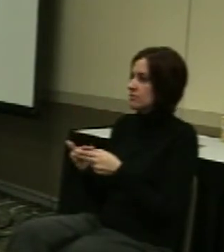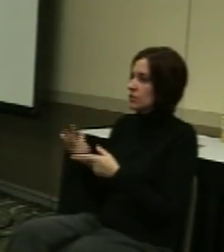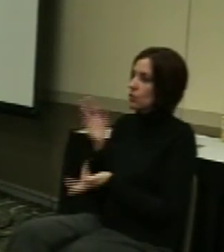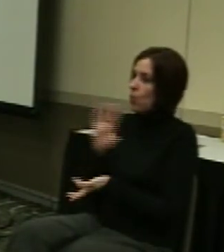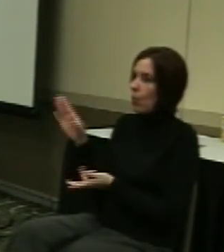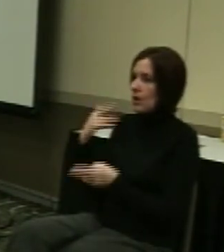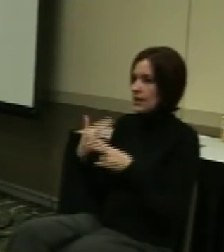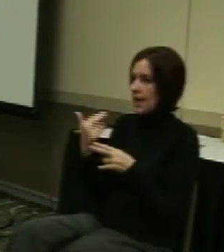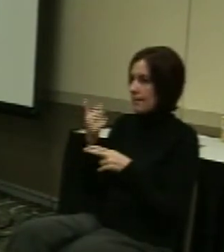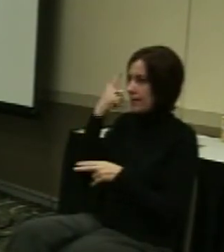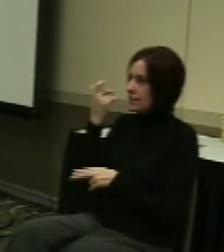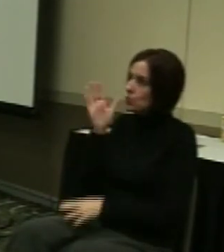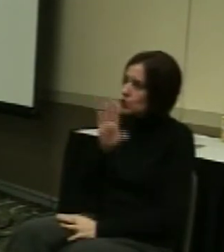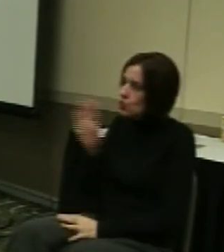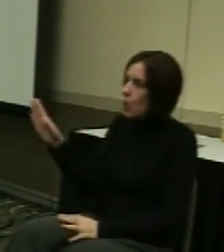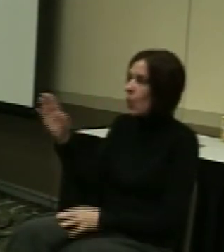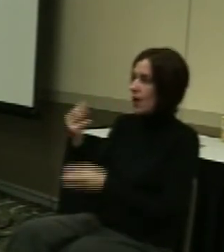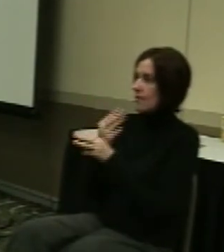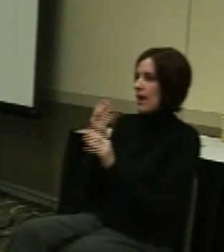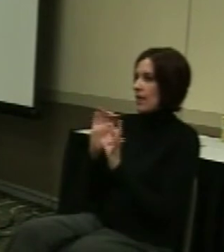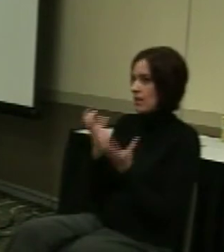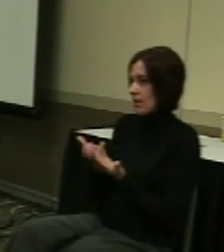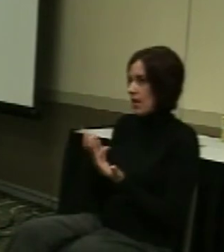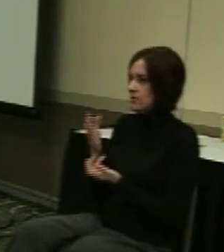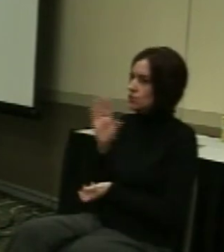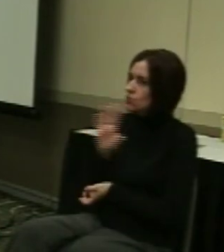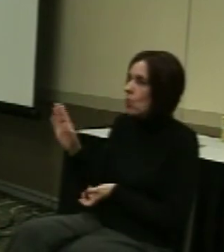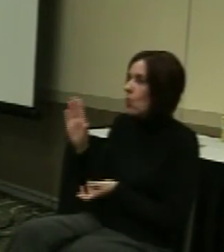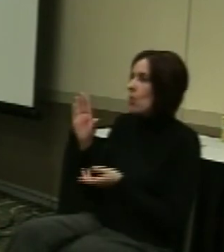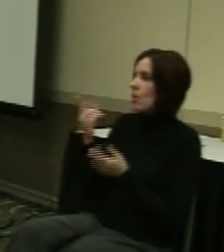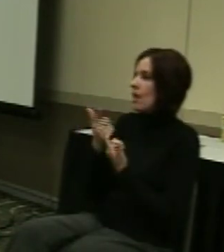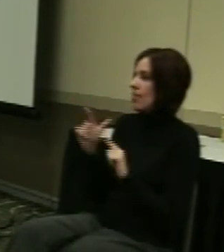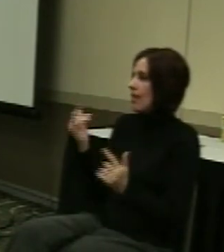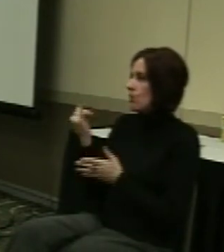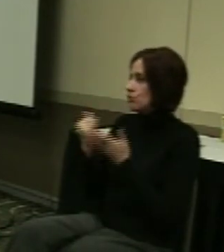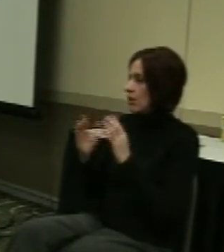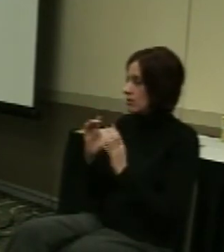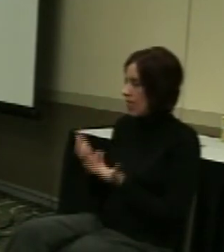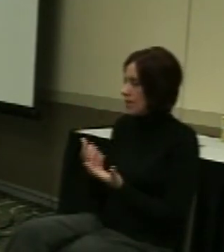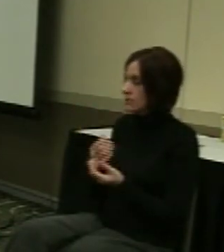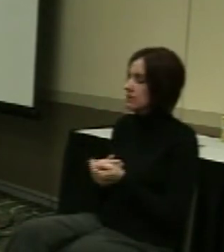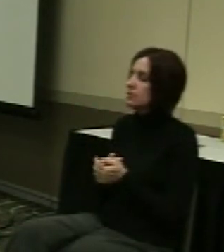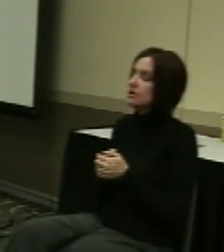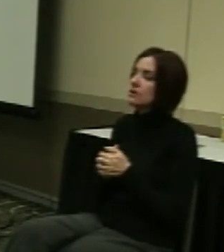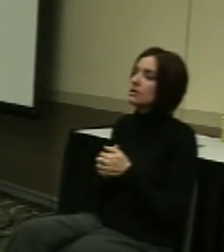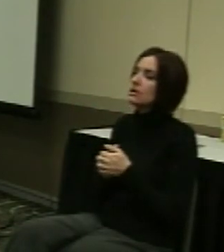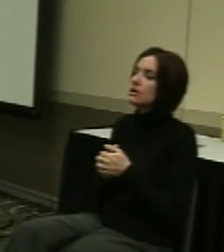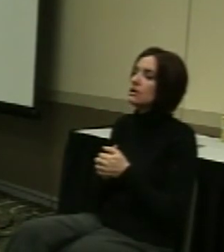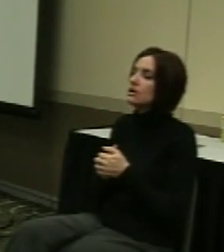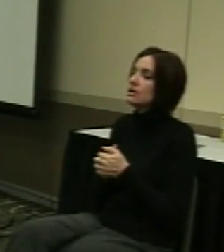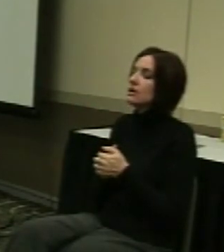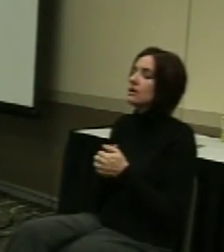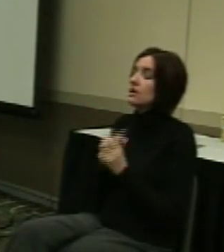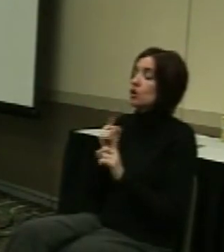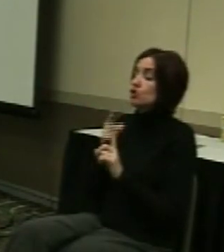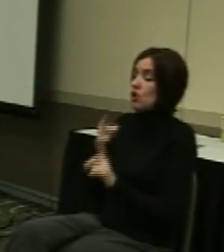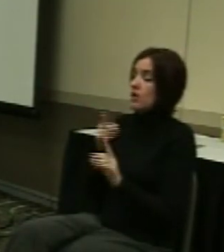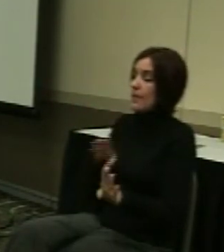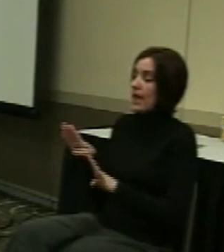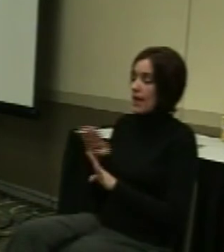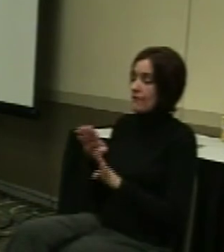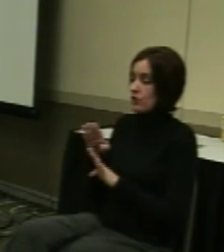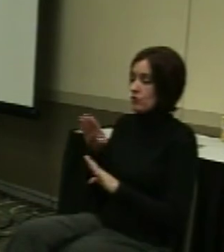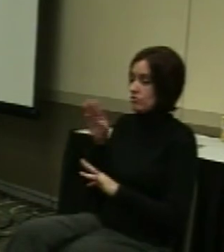because it was your math class or your language arts class or something like that. So the targeted behaviors that are being looked